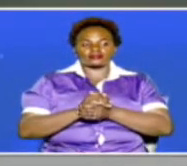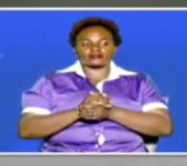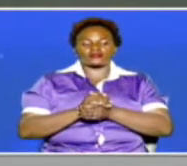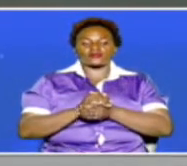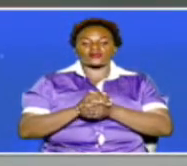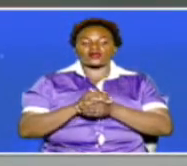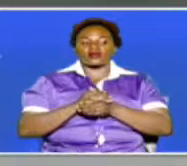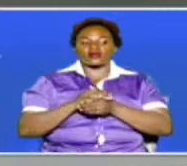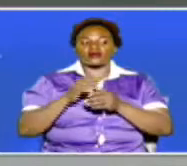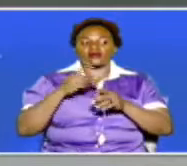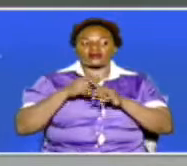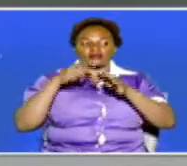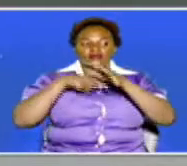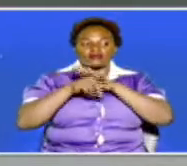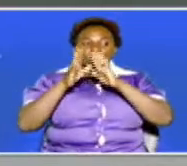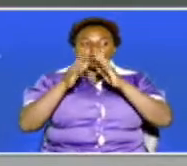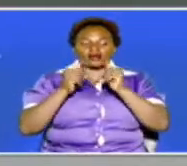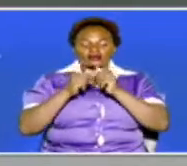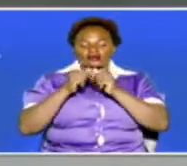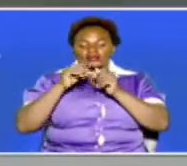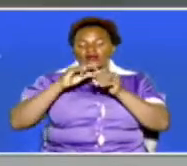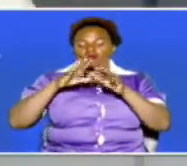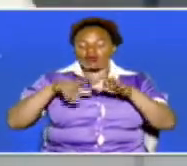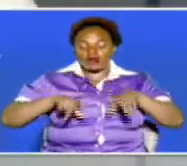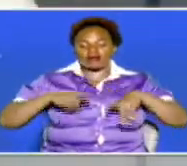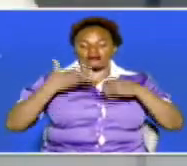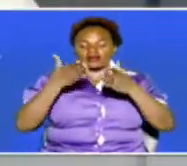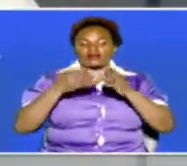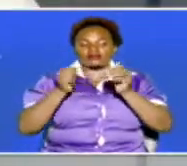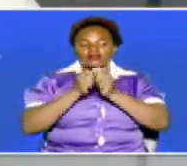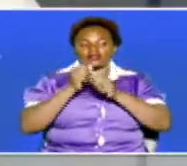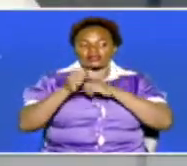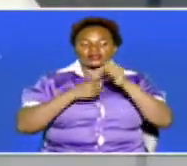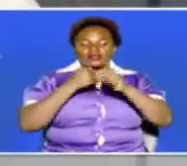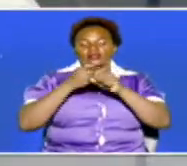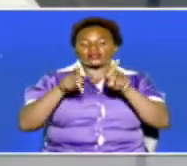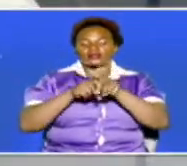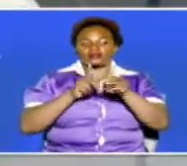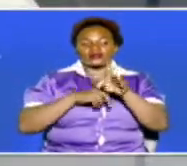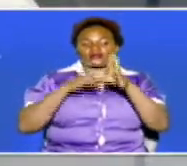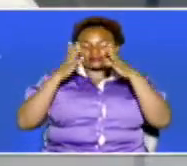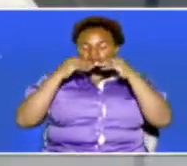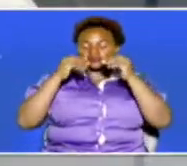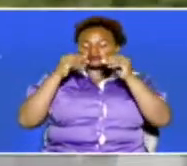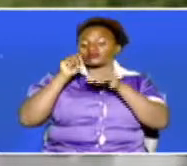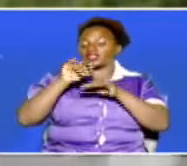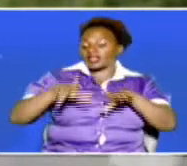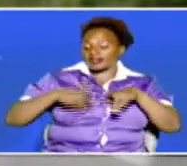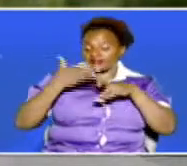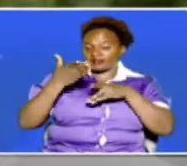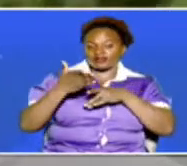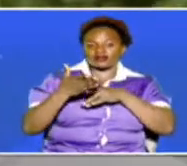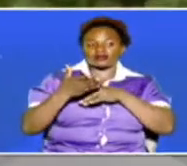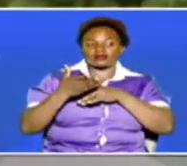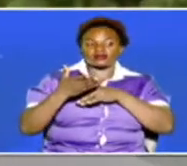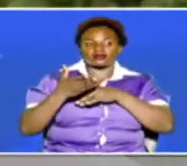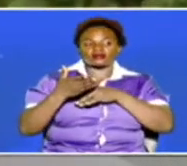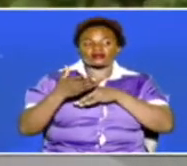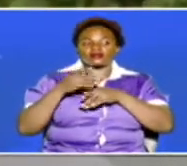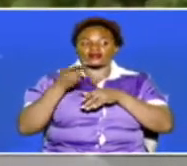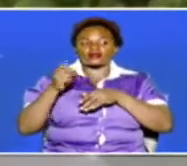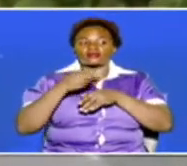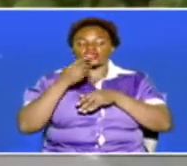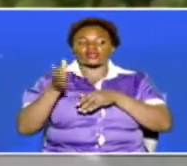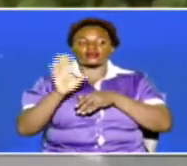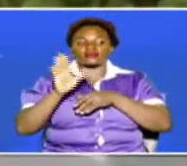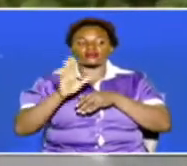The former occupant of the house on the hill. These had been the official residence of President Kibaki for 10 years. People in State House Council bid farewell to him,